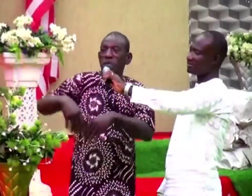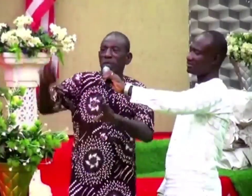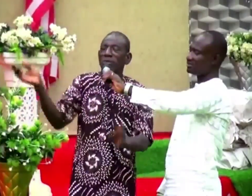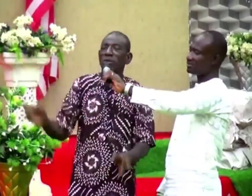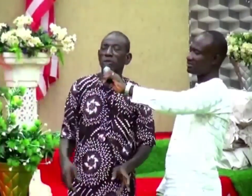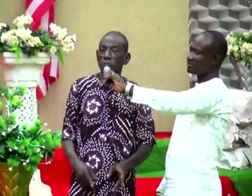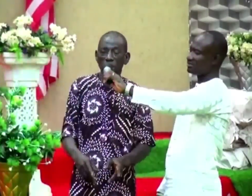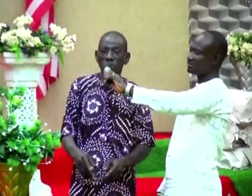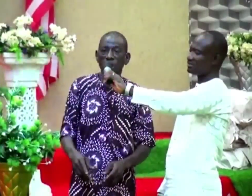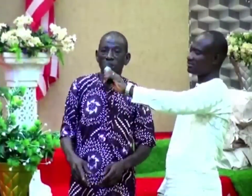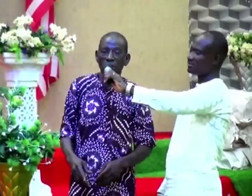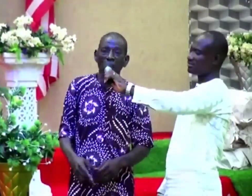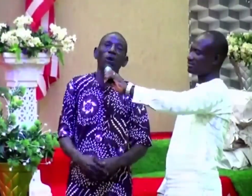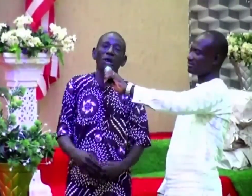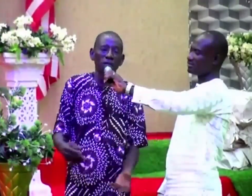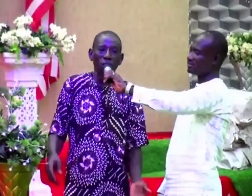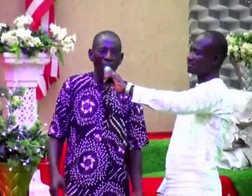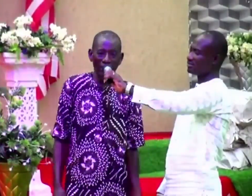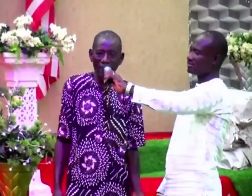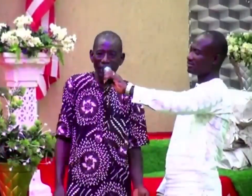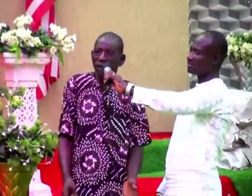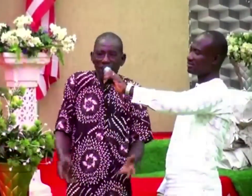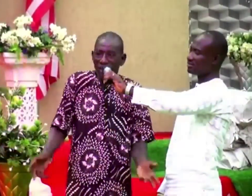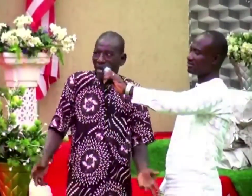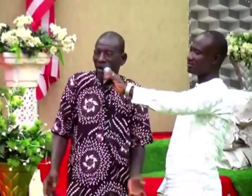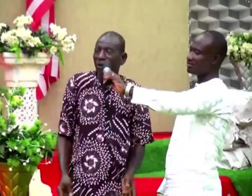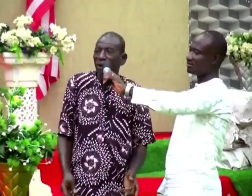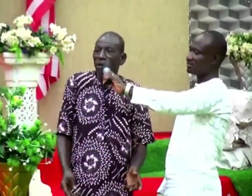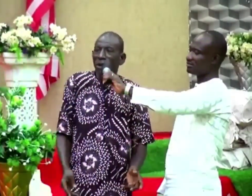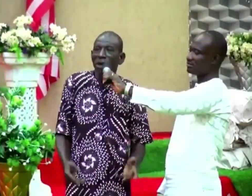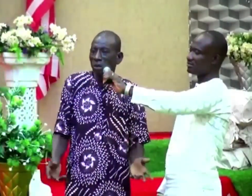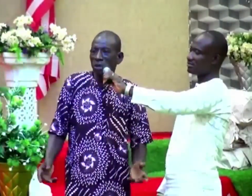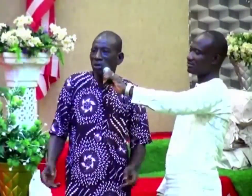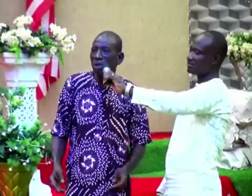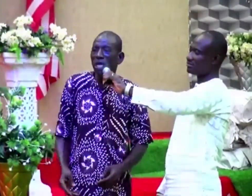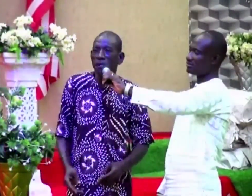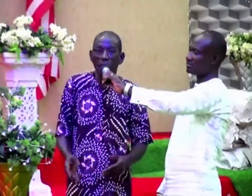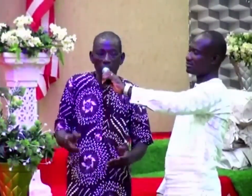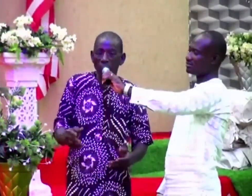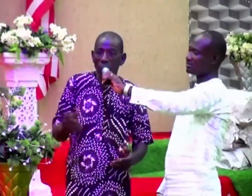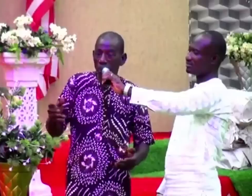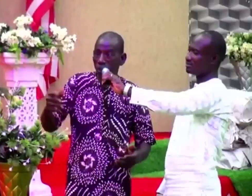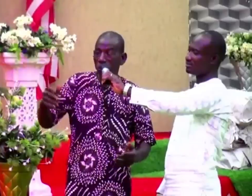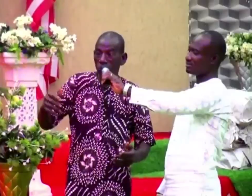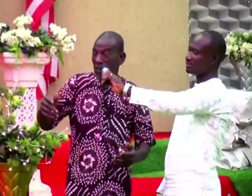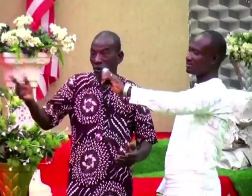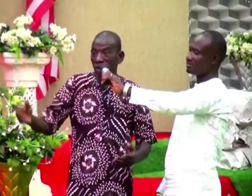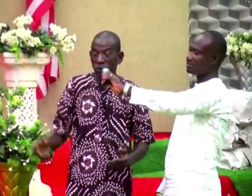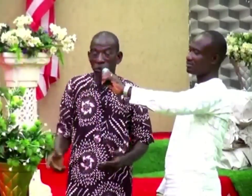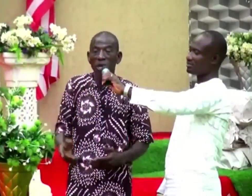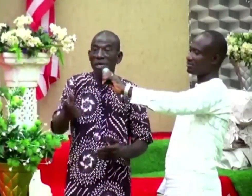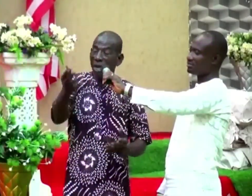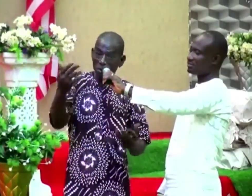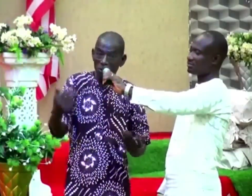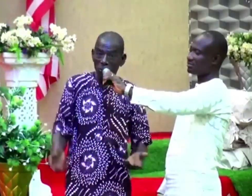pe mo ti fi process school omo mi ah oba ni olorun a se ya ni later on o kan pe mi ni pe ki won o fe travel out